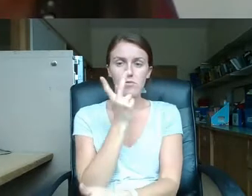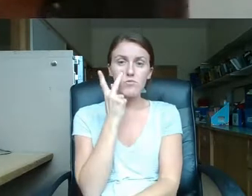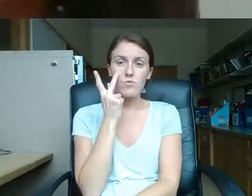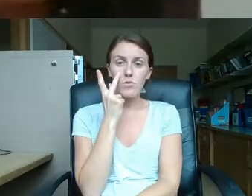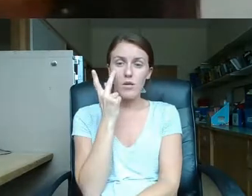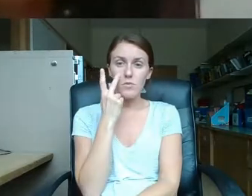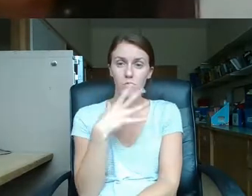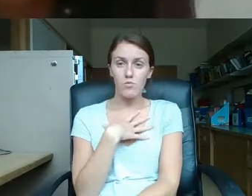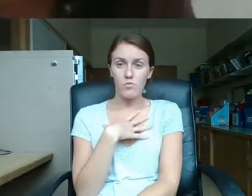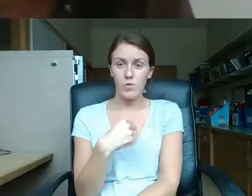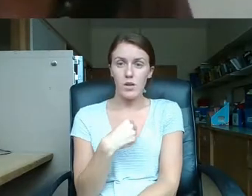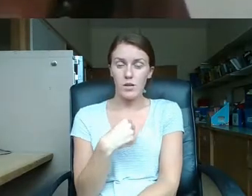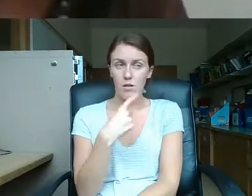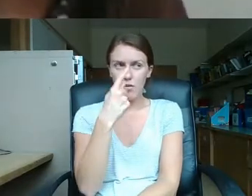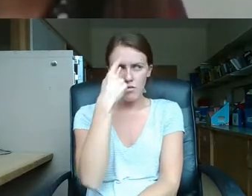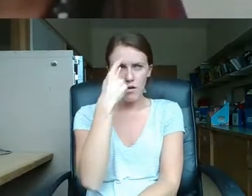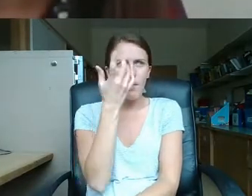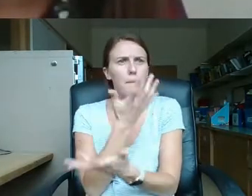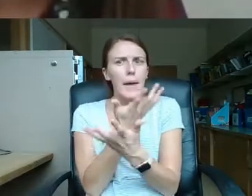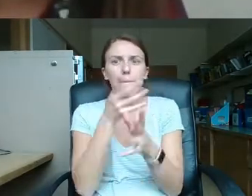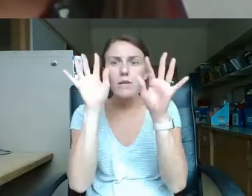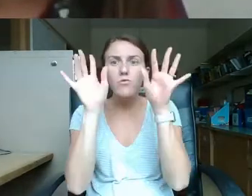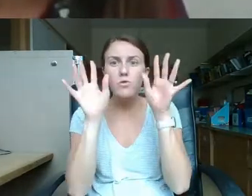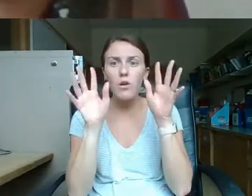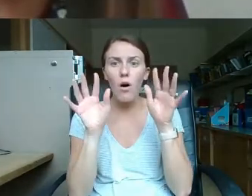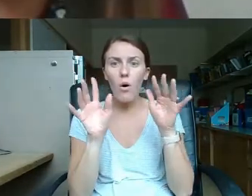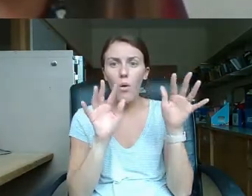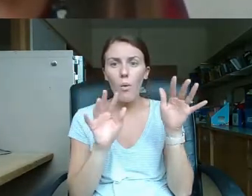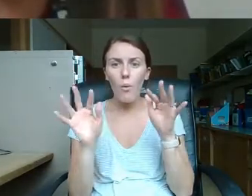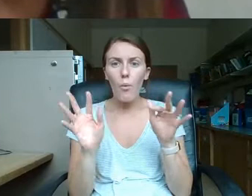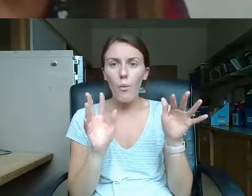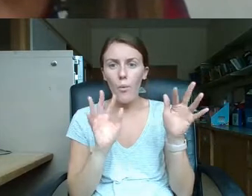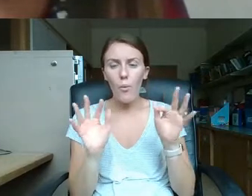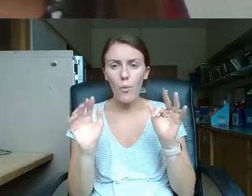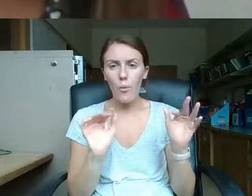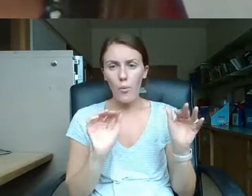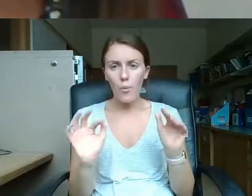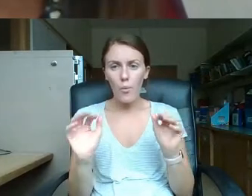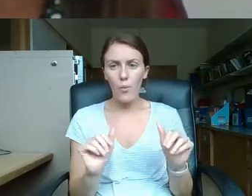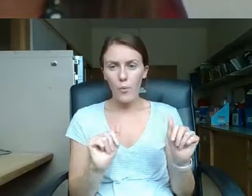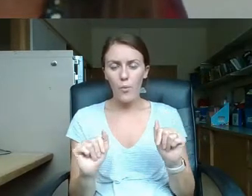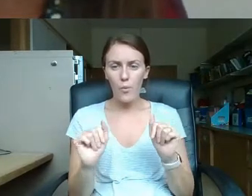snow. Do you think it's snow?